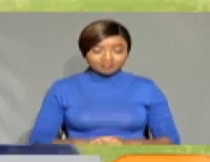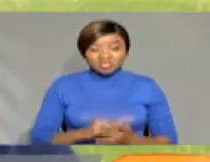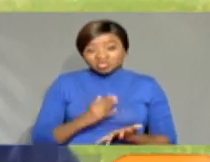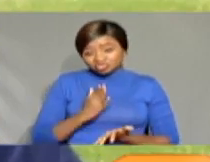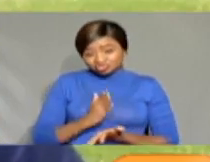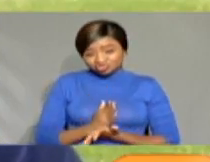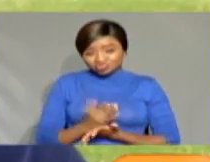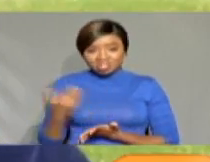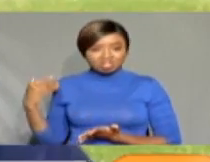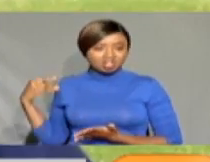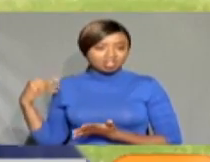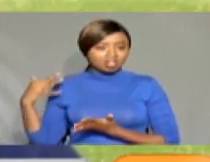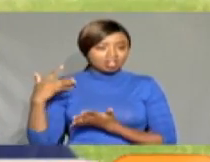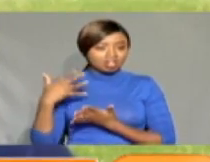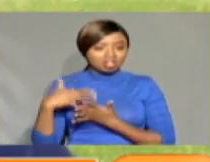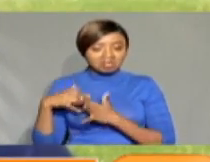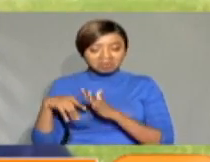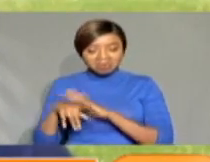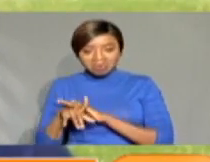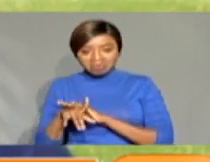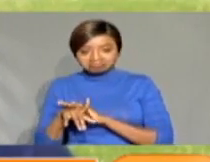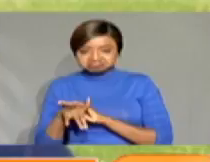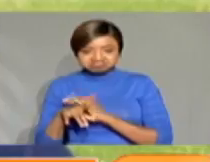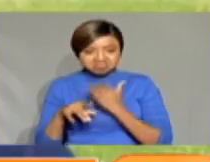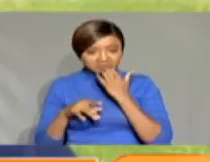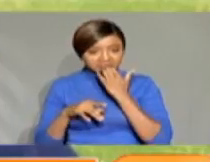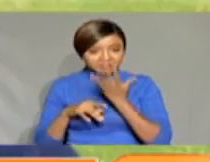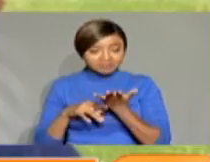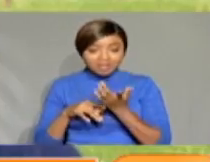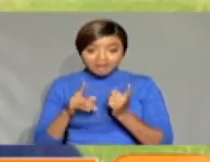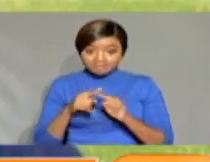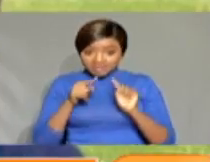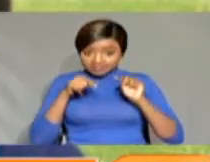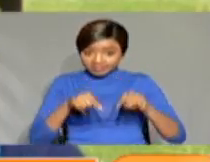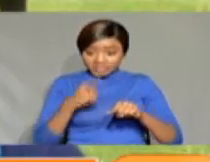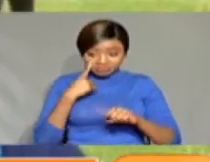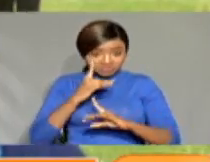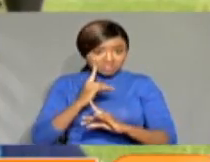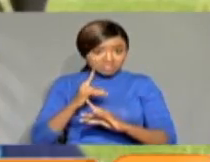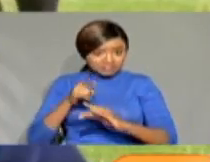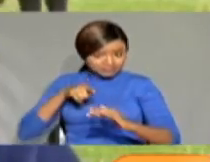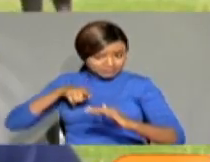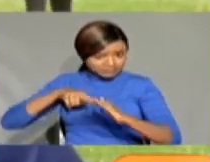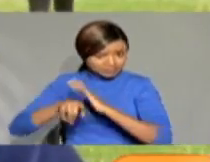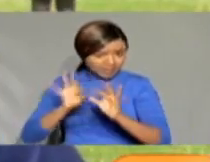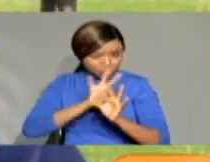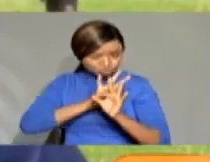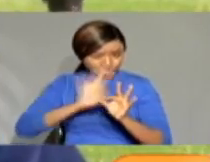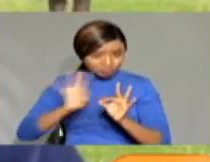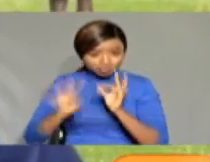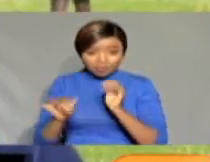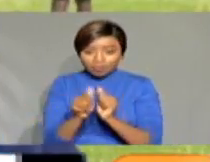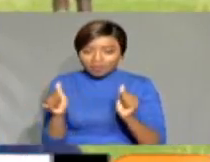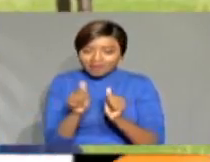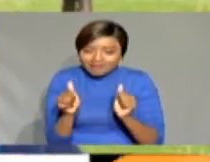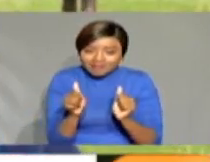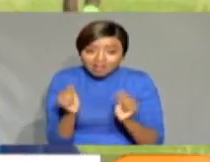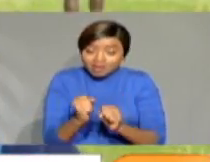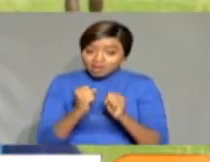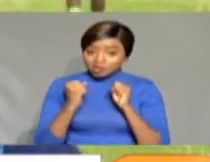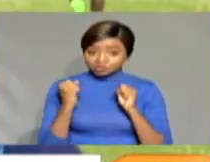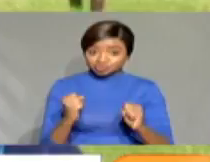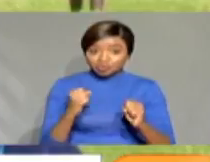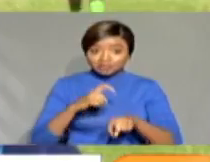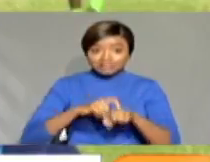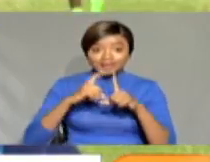Tumekuwa tufungi mabao, lakini ukiangalia leo upande wa mashambulizi tumekuwa vizuri sana. Na unajua,